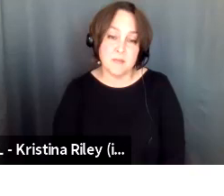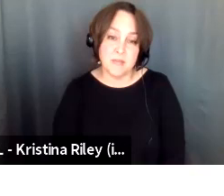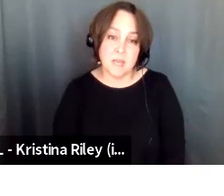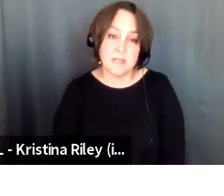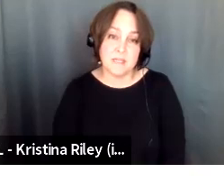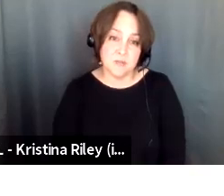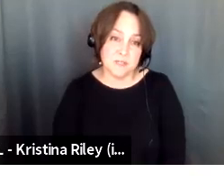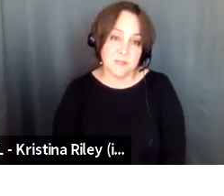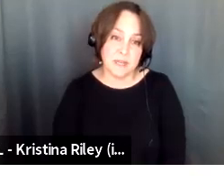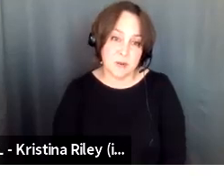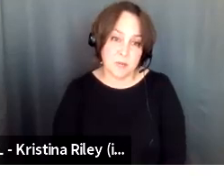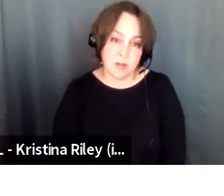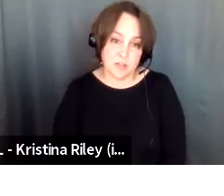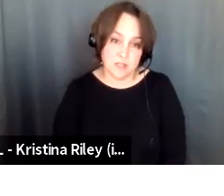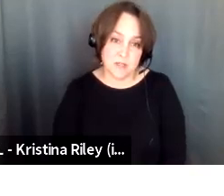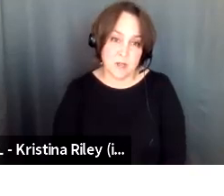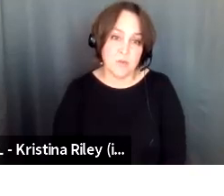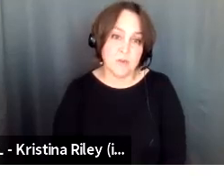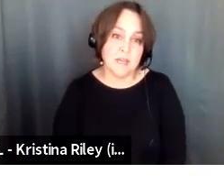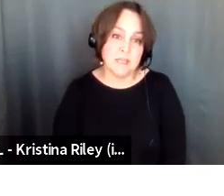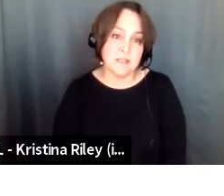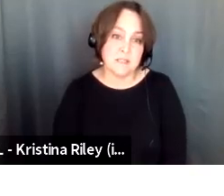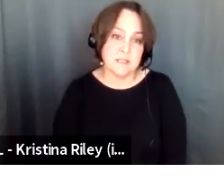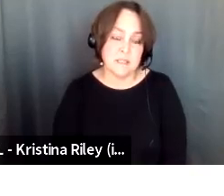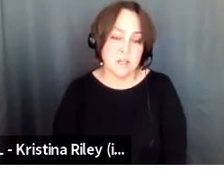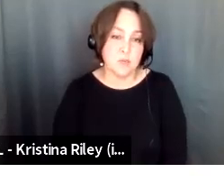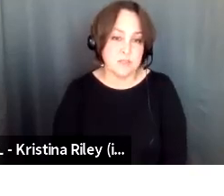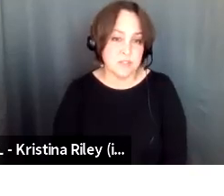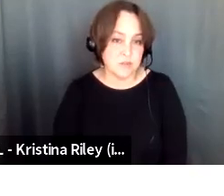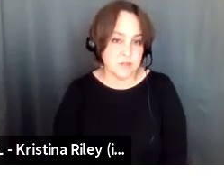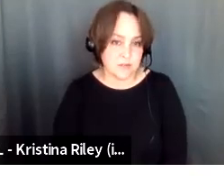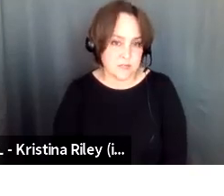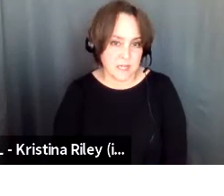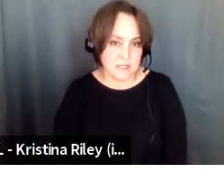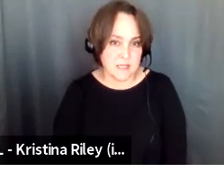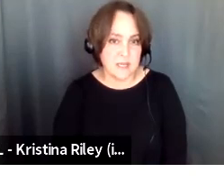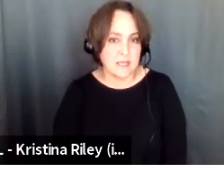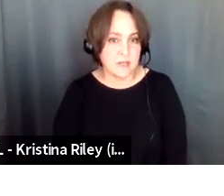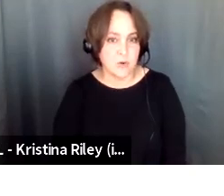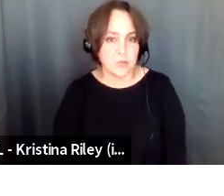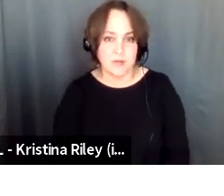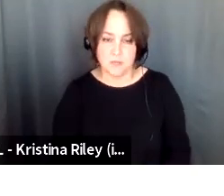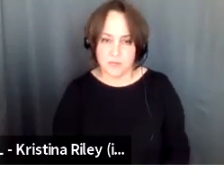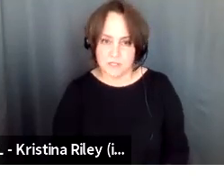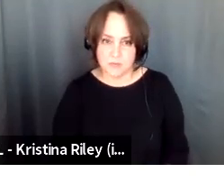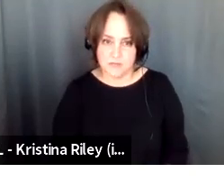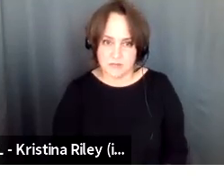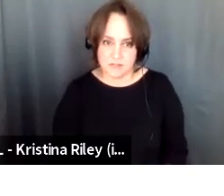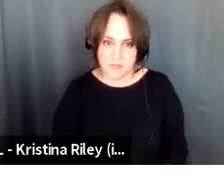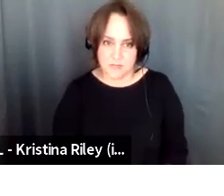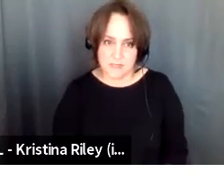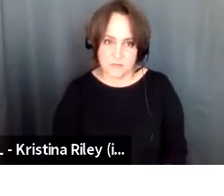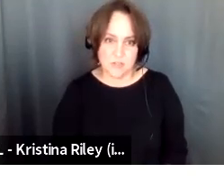This then became an interdisciplinary project. When the SLCC opened in 2008, it incorporated the principles